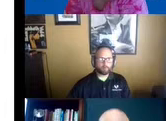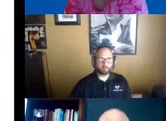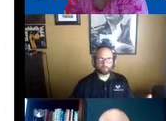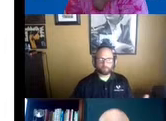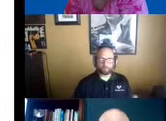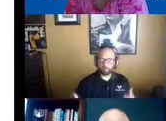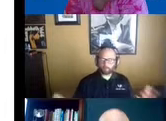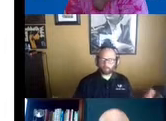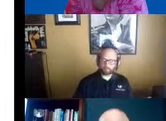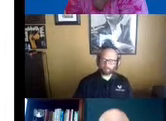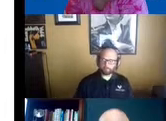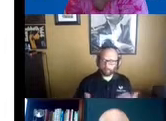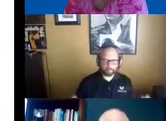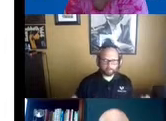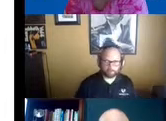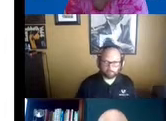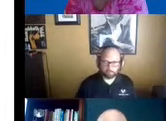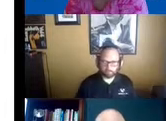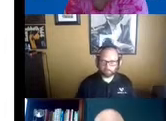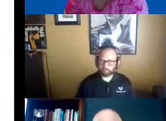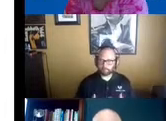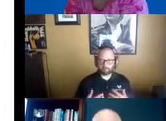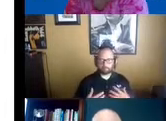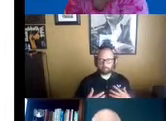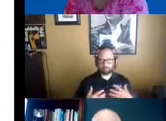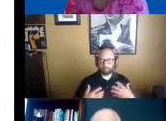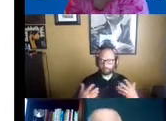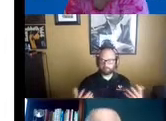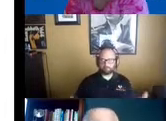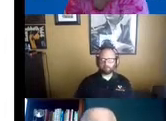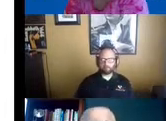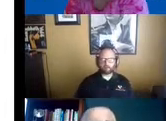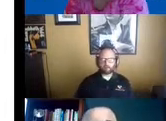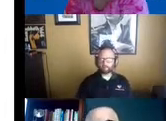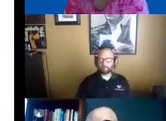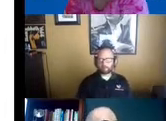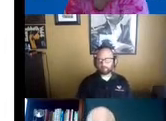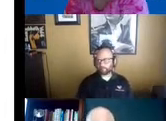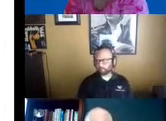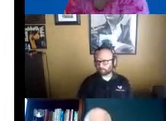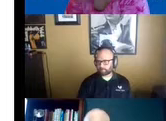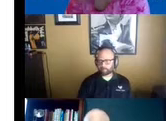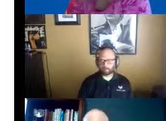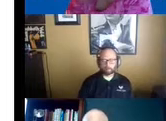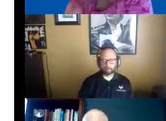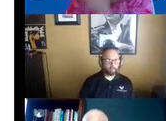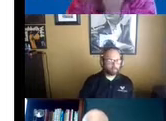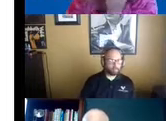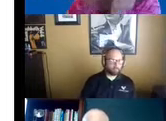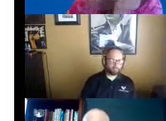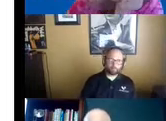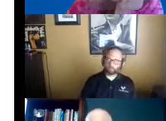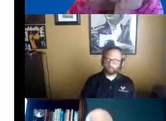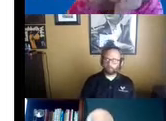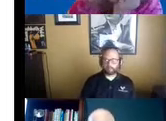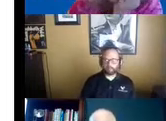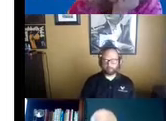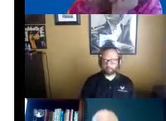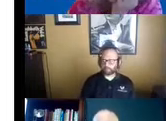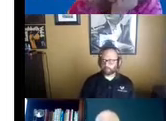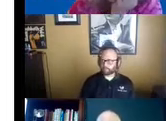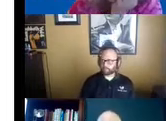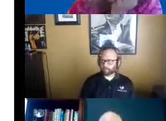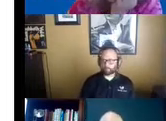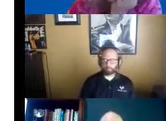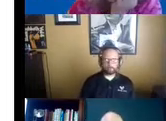So what is Zoom? You're all here. You're on Zoom. So it's a video conference and meeting service. Before Zoom, we had